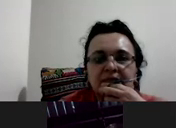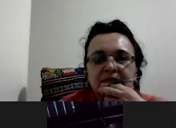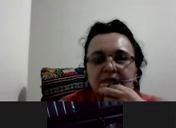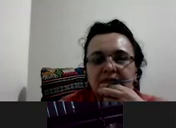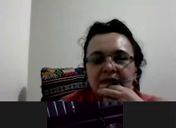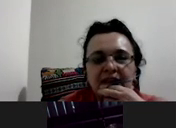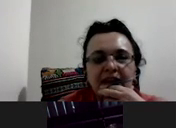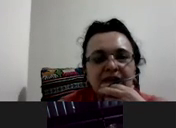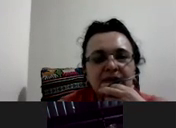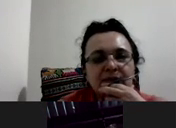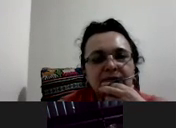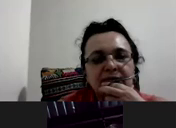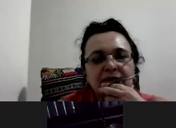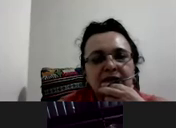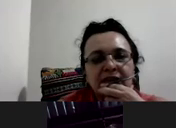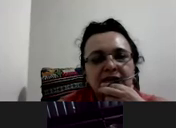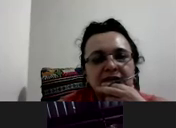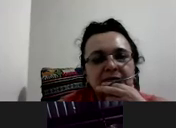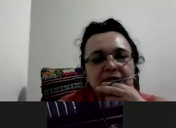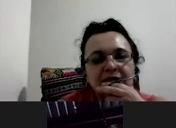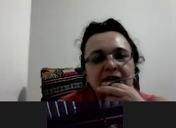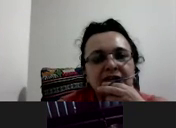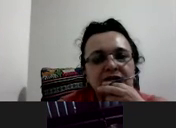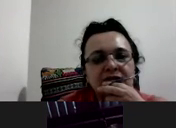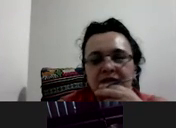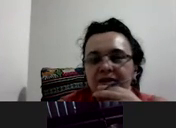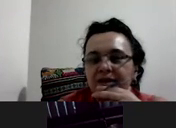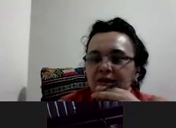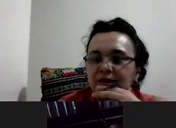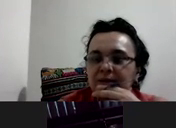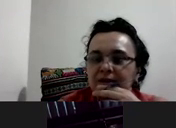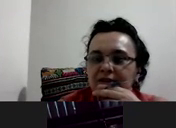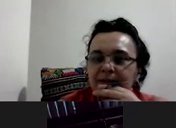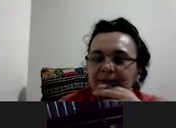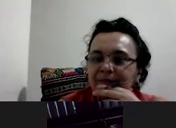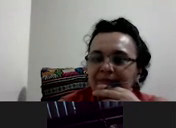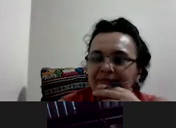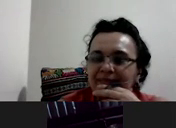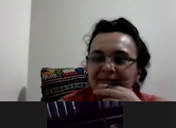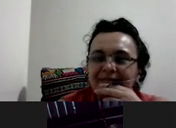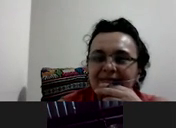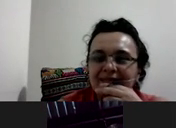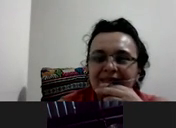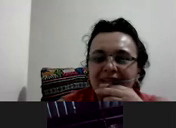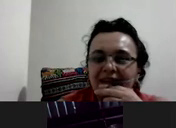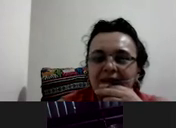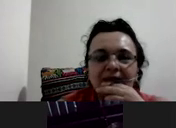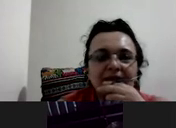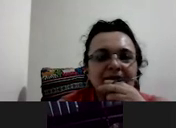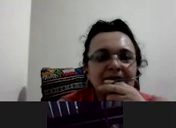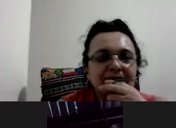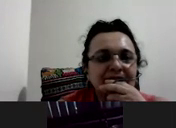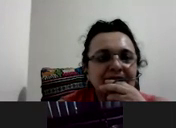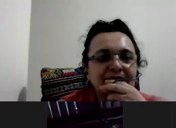food. Thank you. It seems delicious. Thank you very much. Queda uno más. Ah, okay.